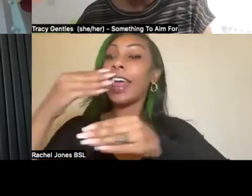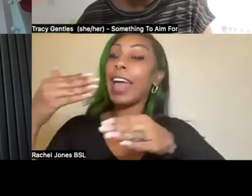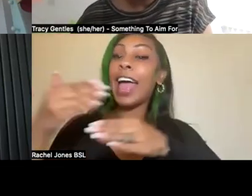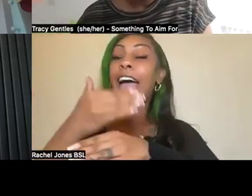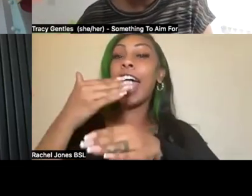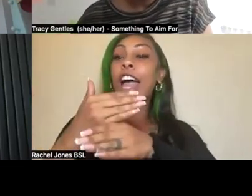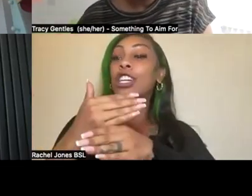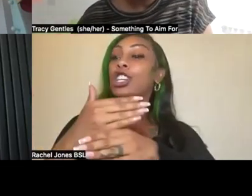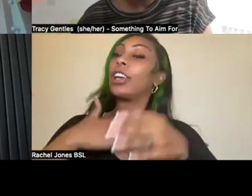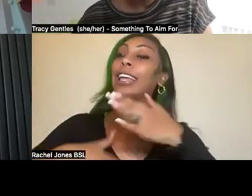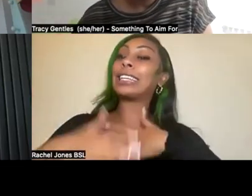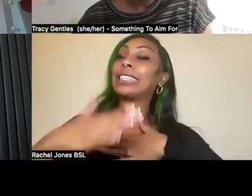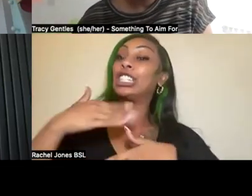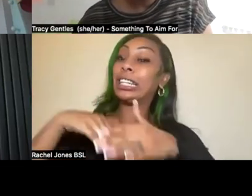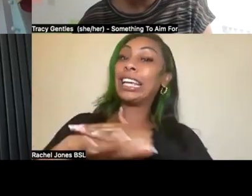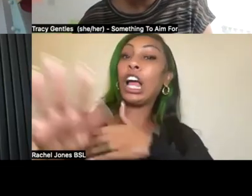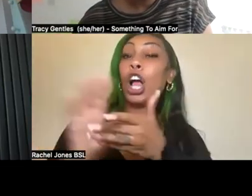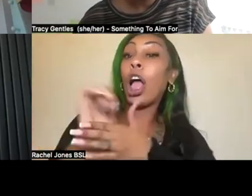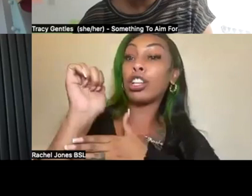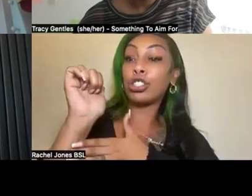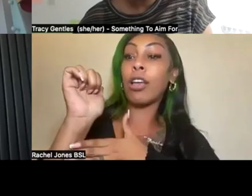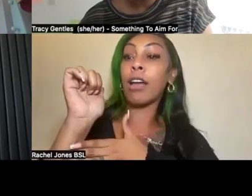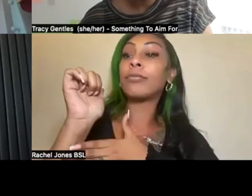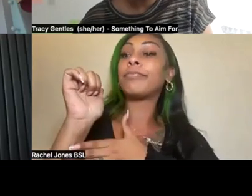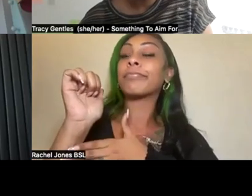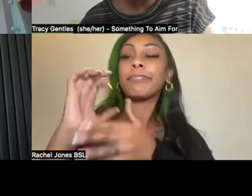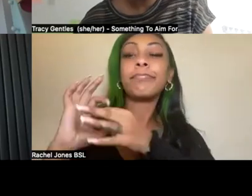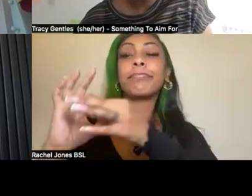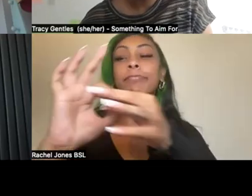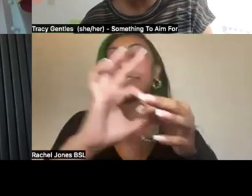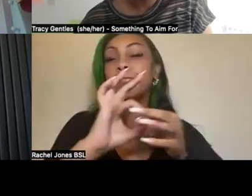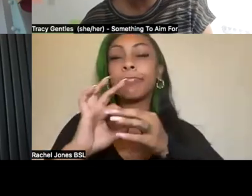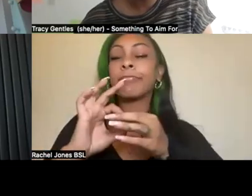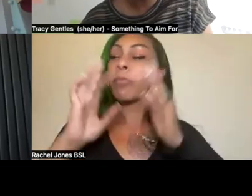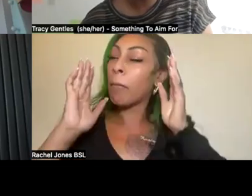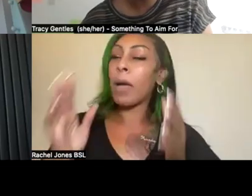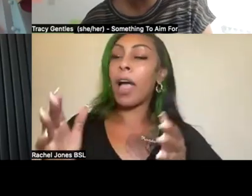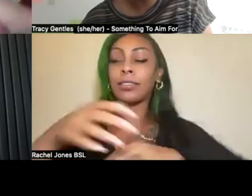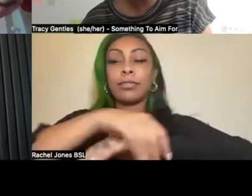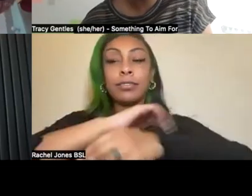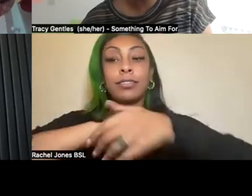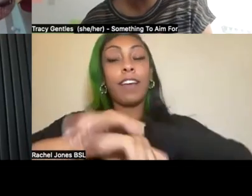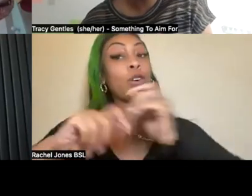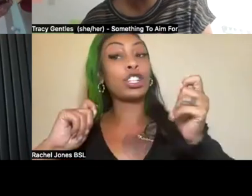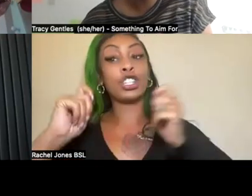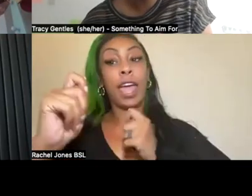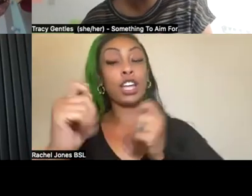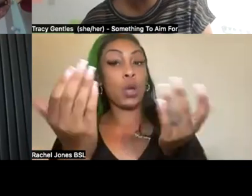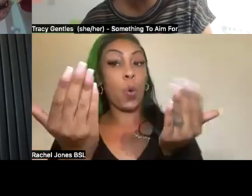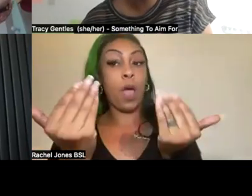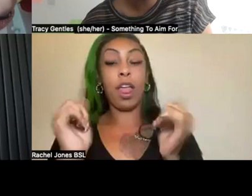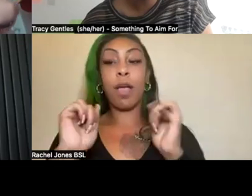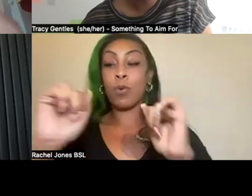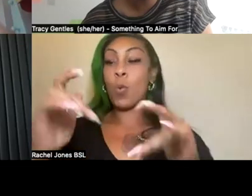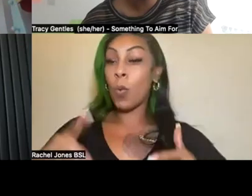freelancers working in culture. And it will take all of our efforts to effect real change. So we welcome all your insights and experiences